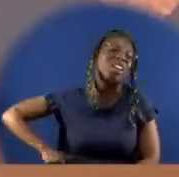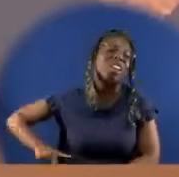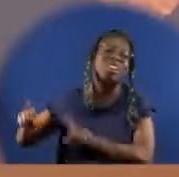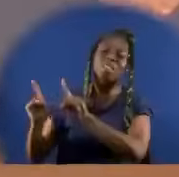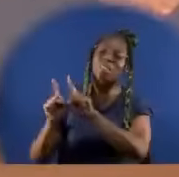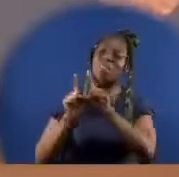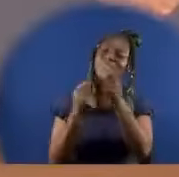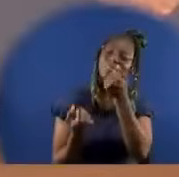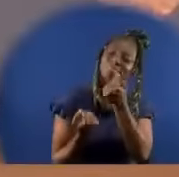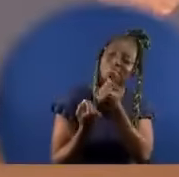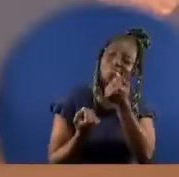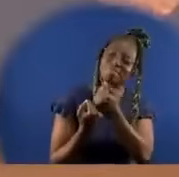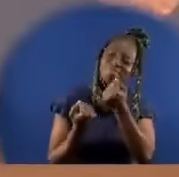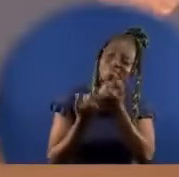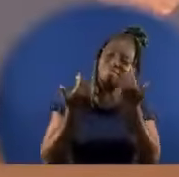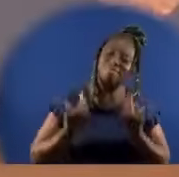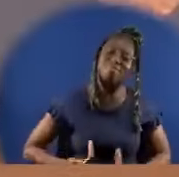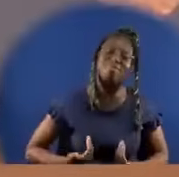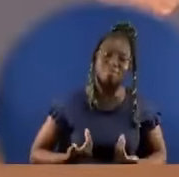my side.